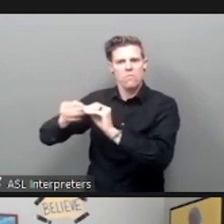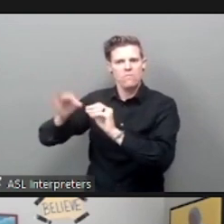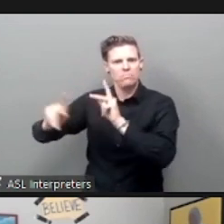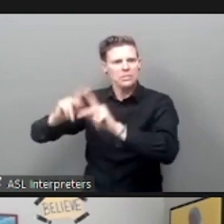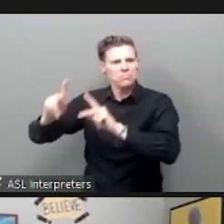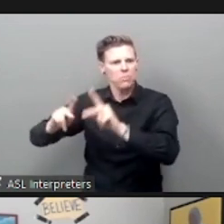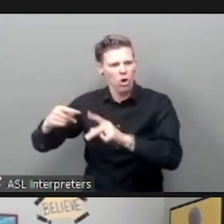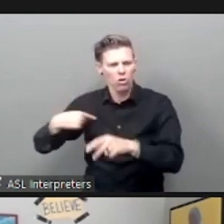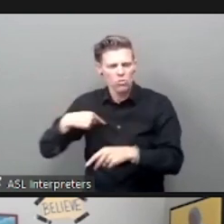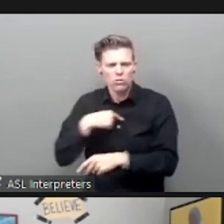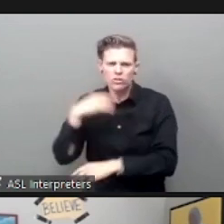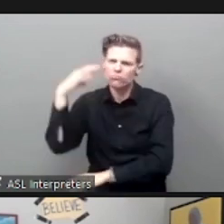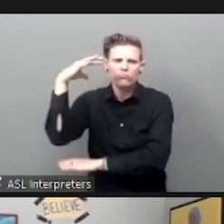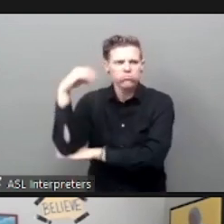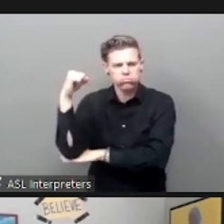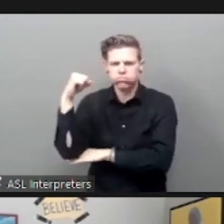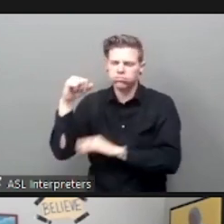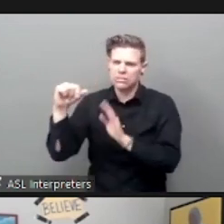60,